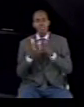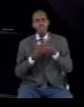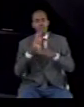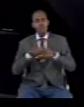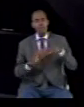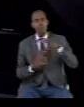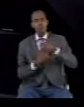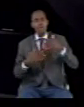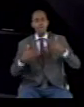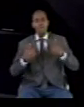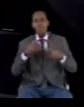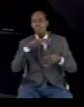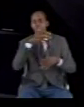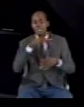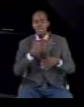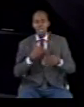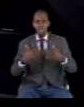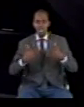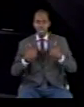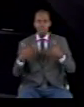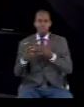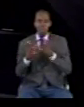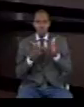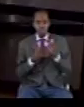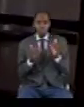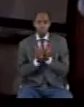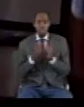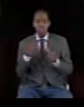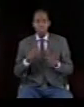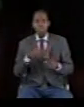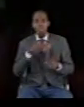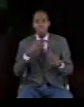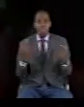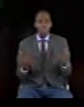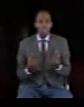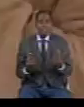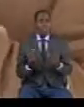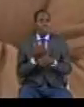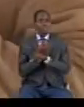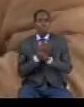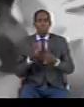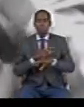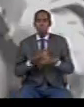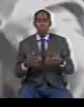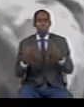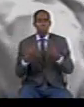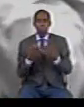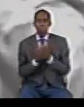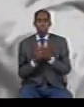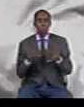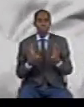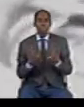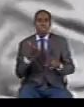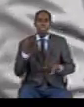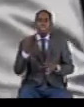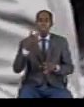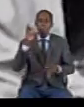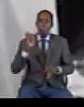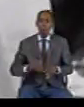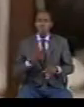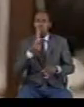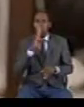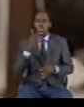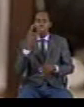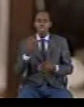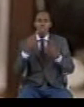their iniquity. They have Jesus along with the iniquity. Salvation doesn't come that way. There must be the